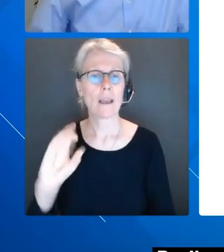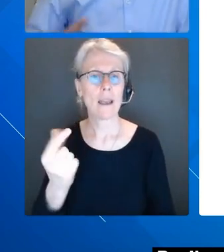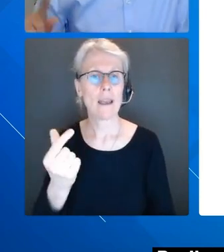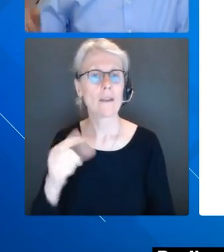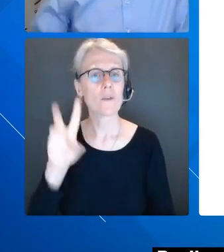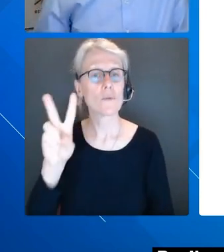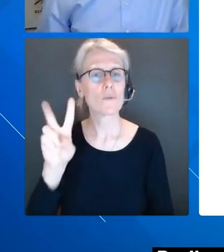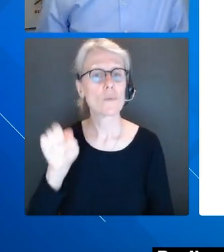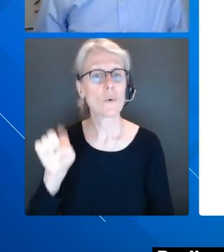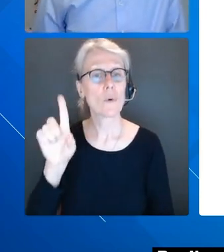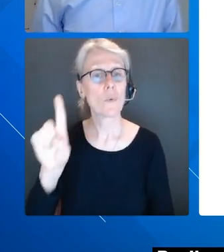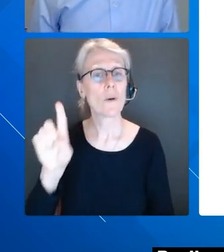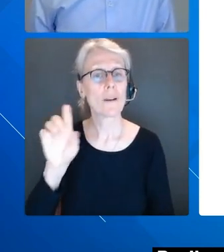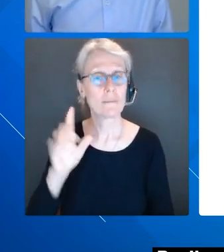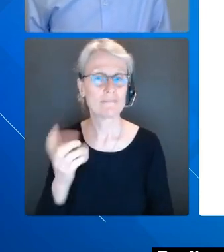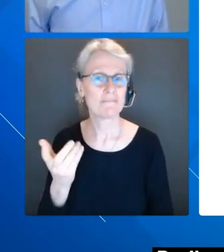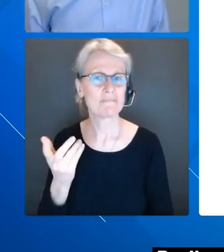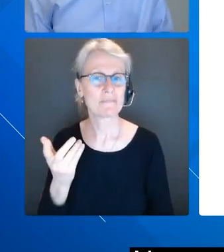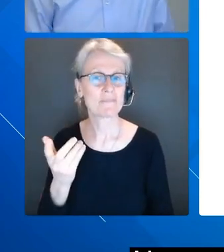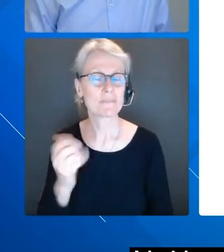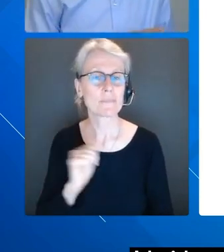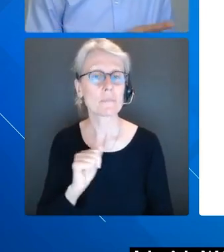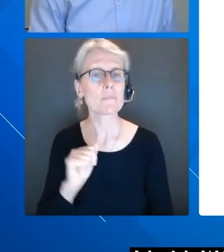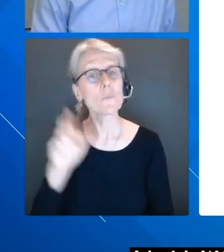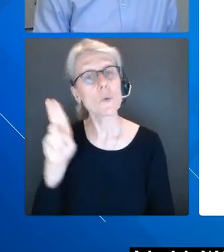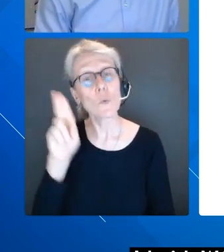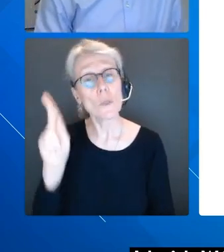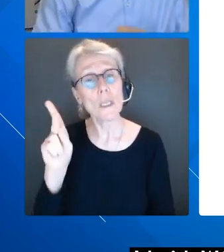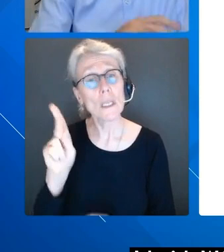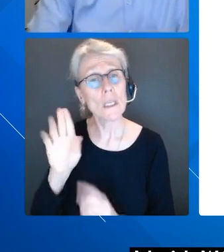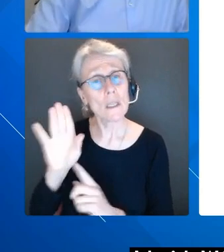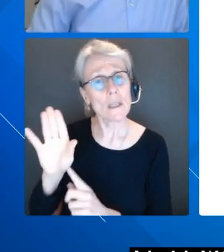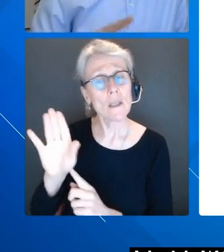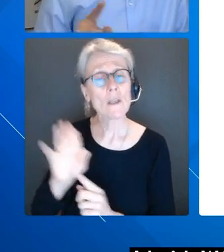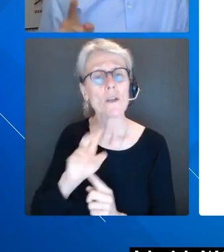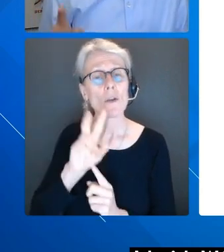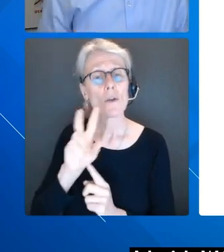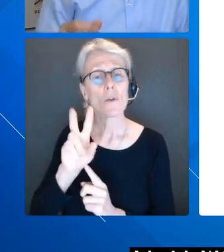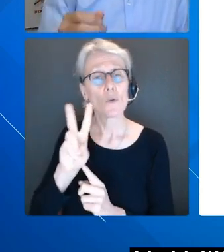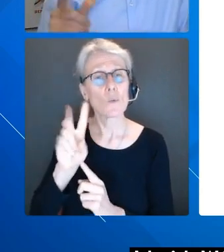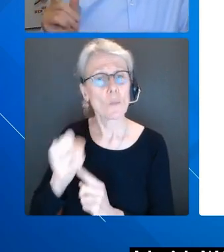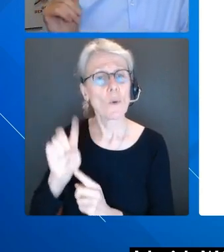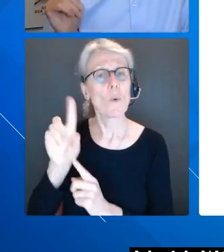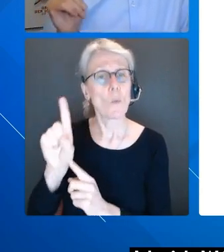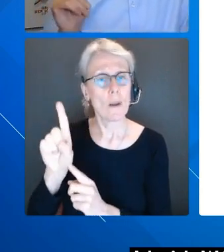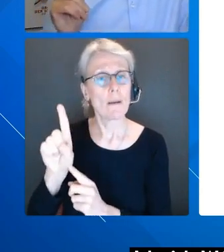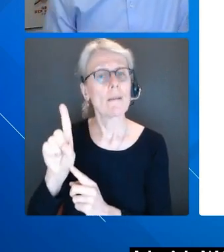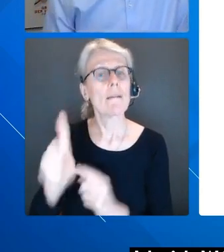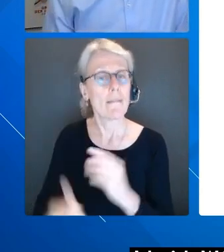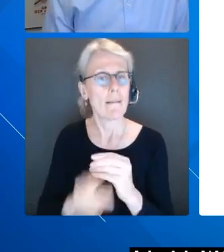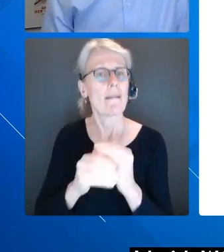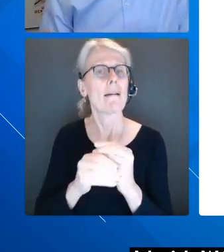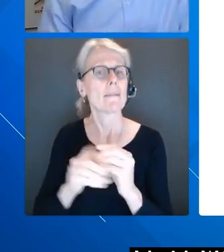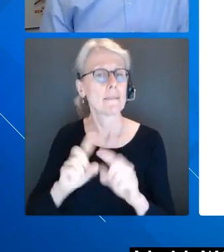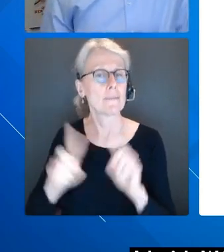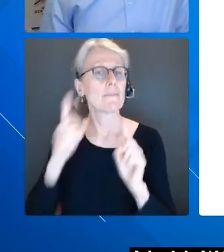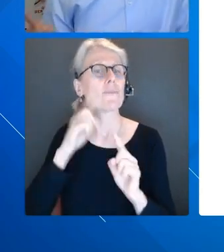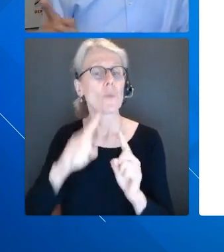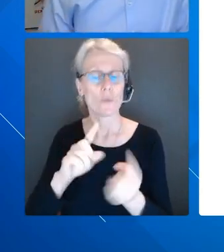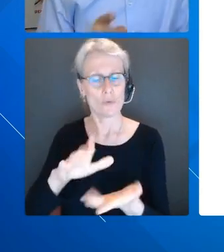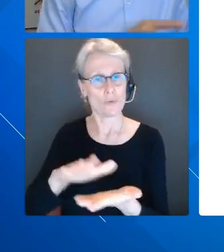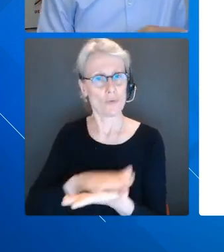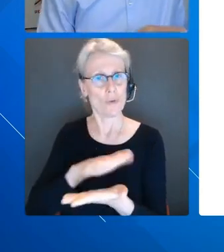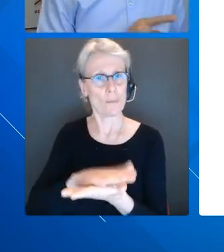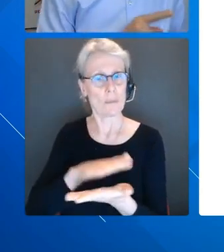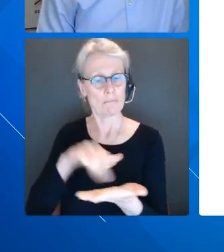governments. UK has a slightly different one. It's WCAG 2.1, but they add one for accessibility of documents.